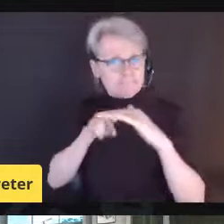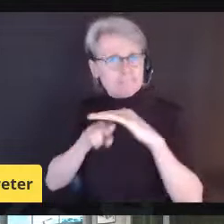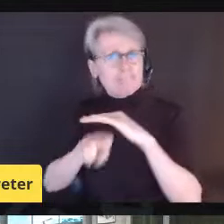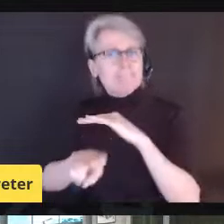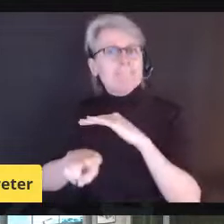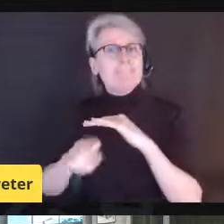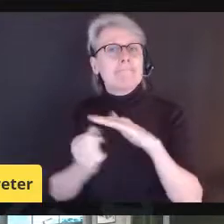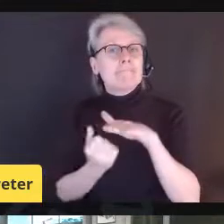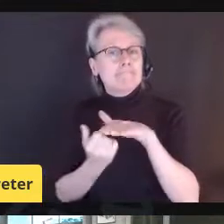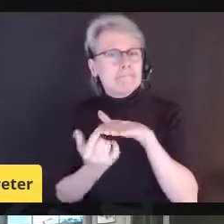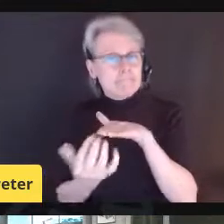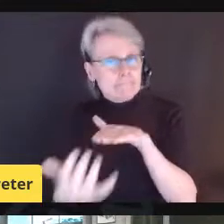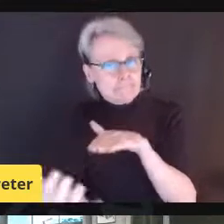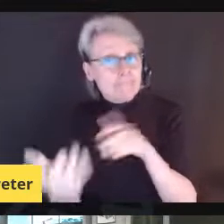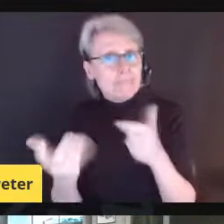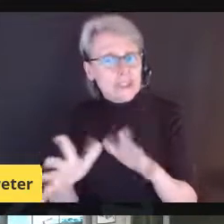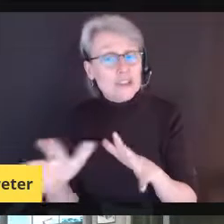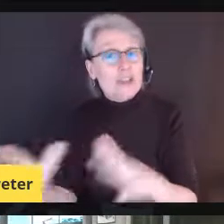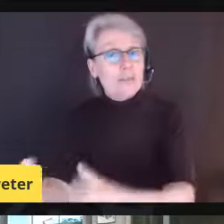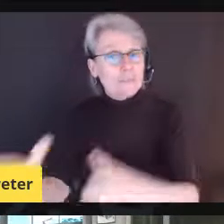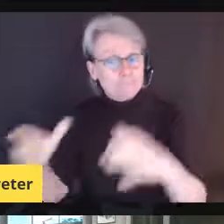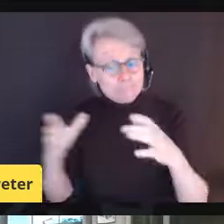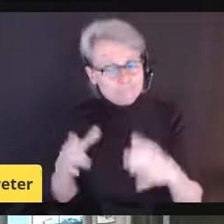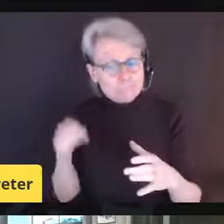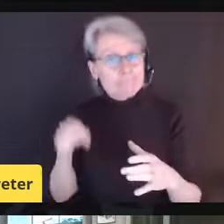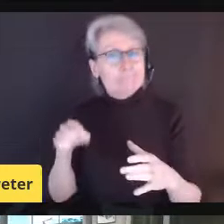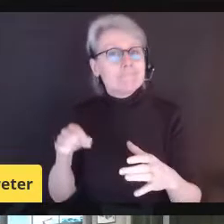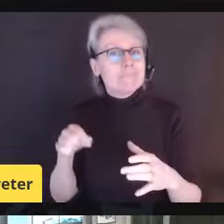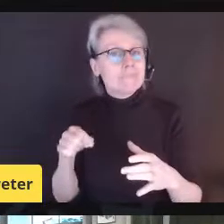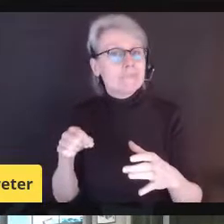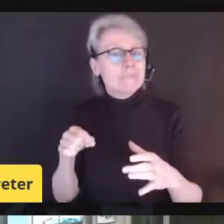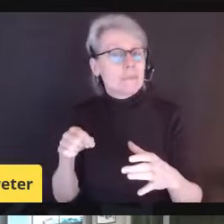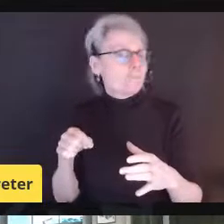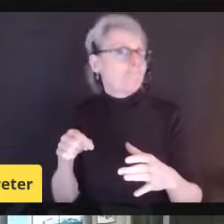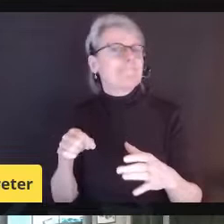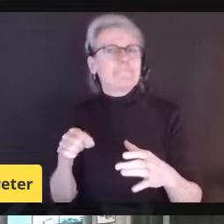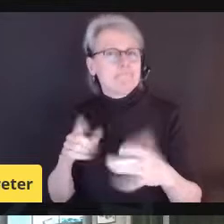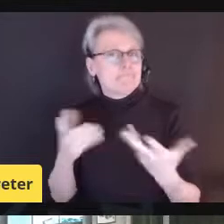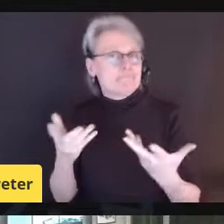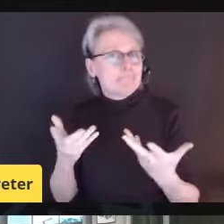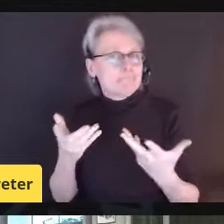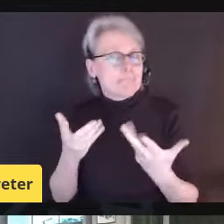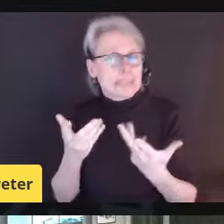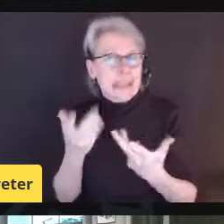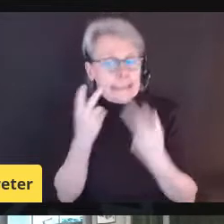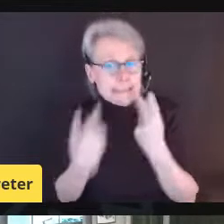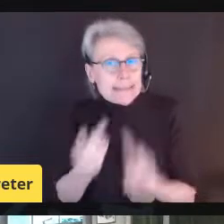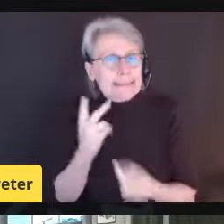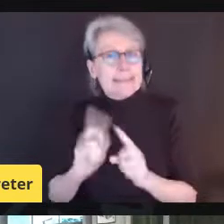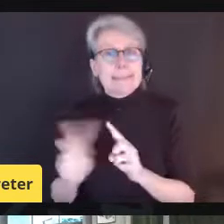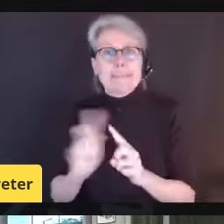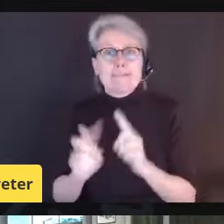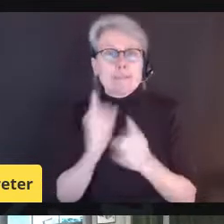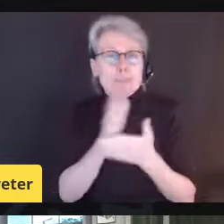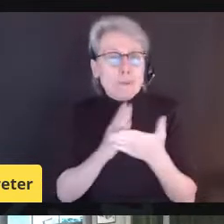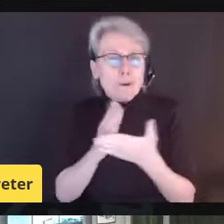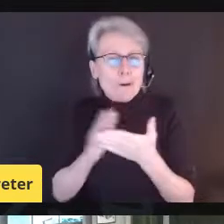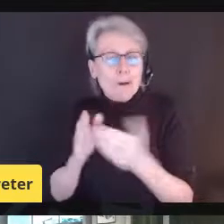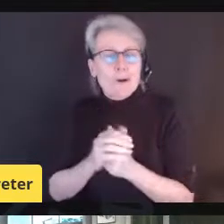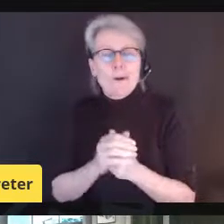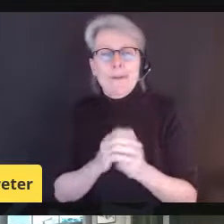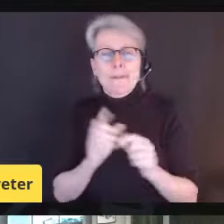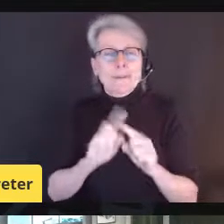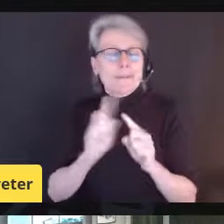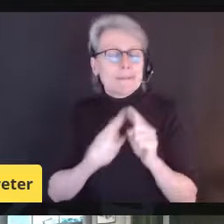then comes out, how different aspects and different things that you would never